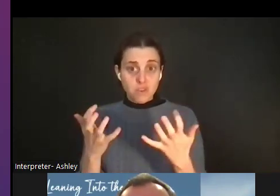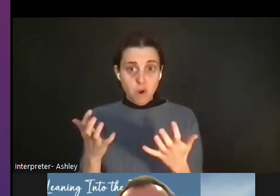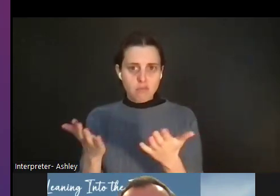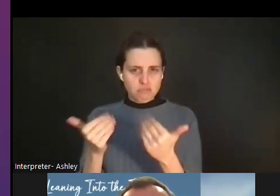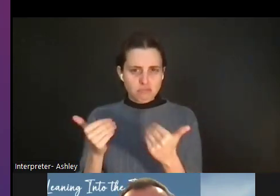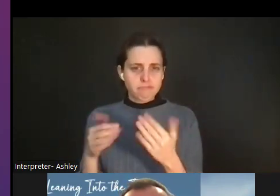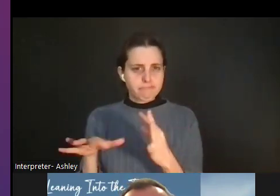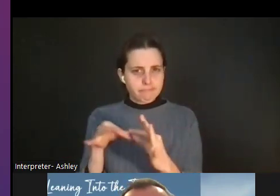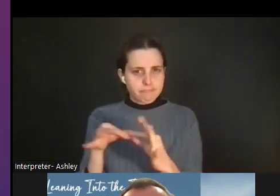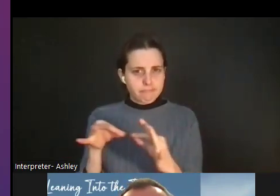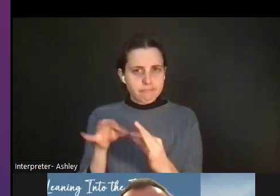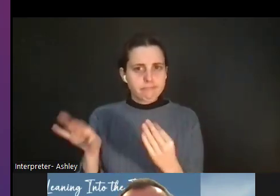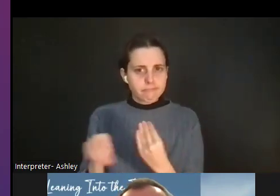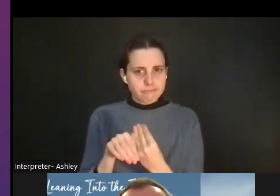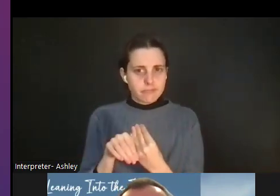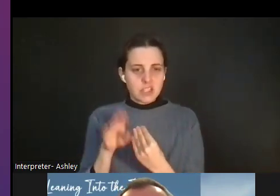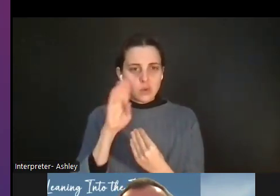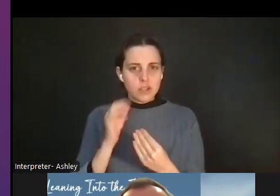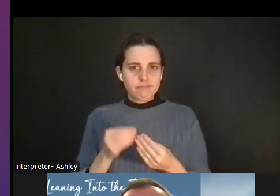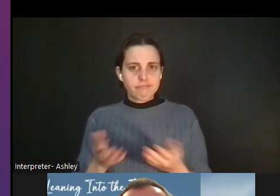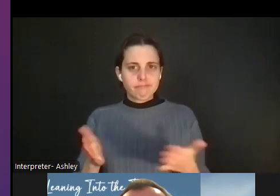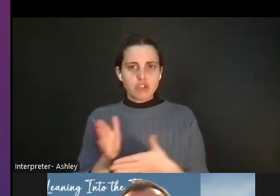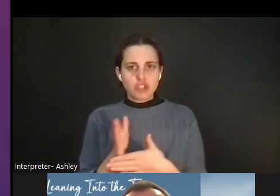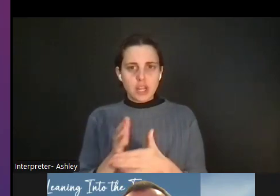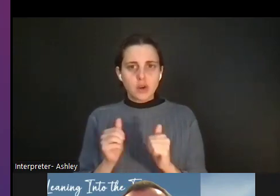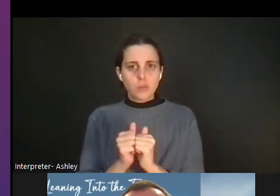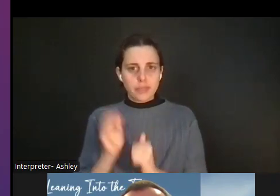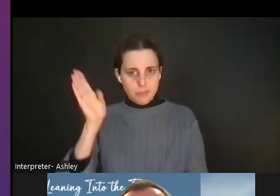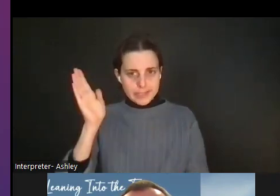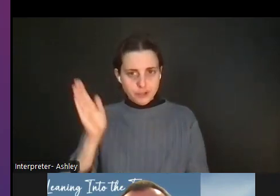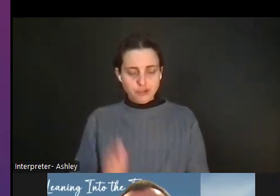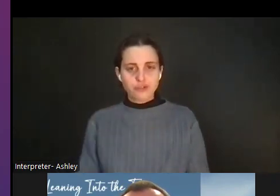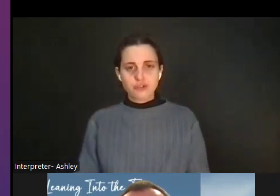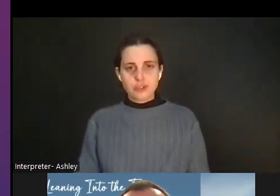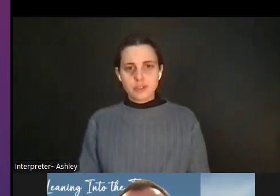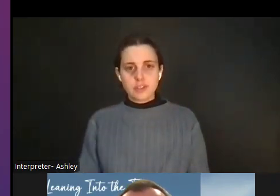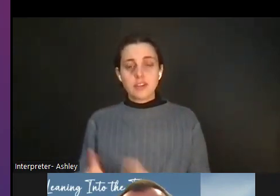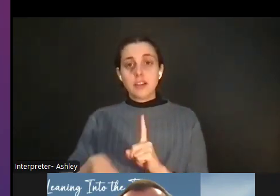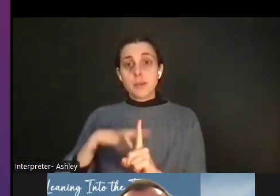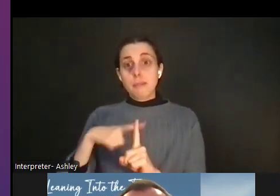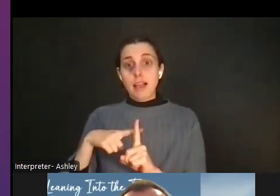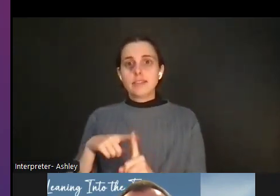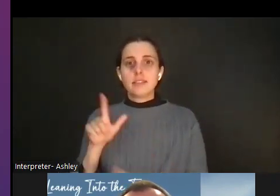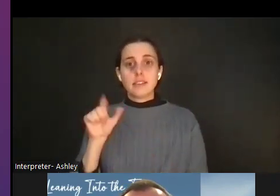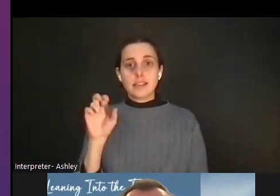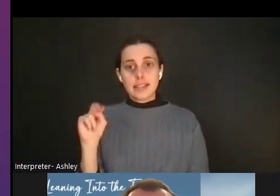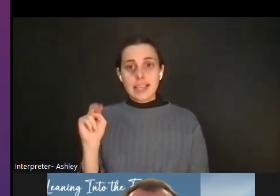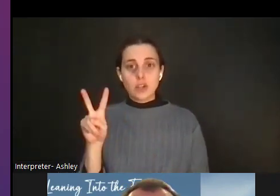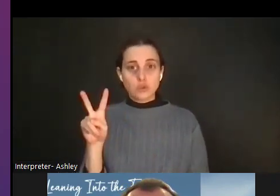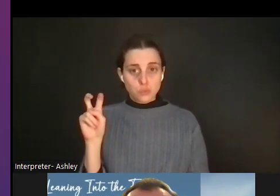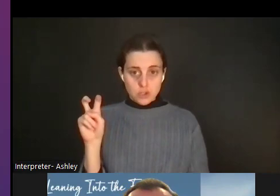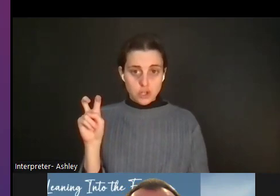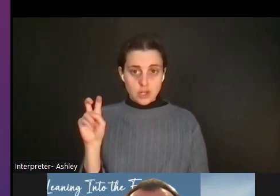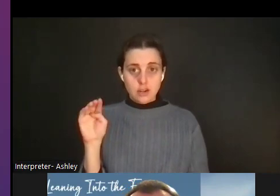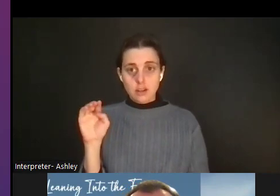it with the presentation. And finally, in the appendix, you'll find the Lean 200 module catalog.